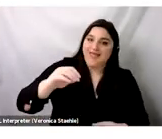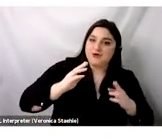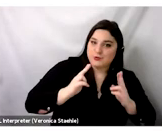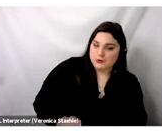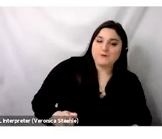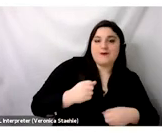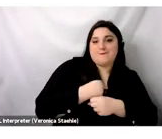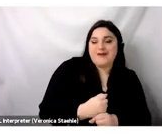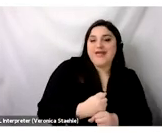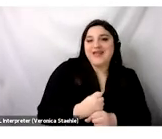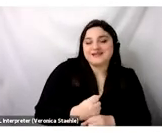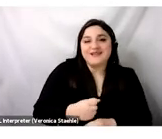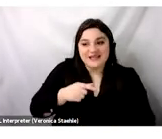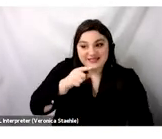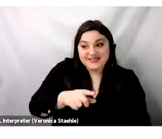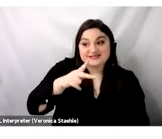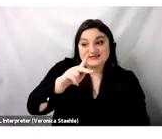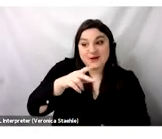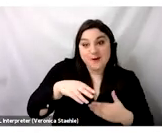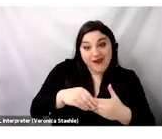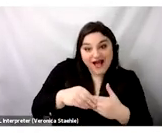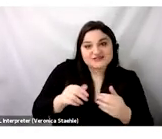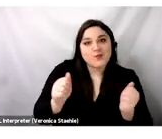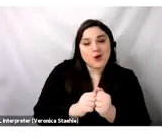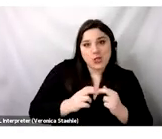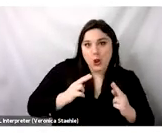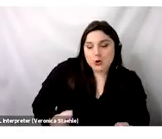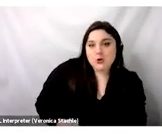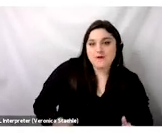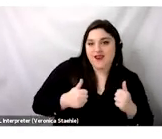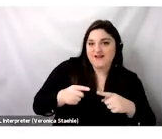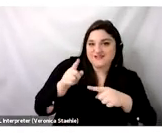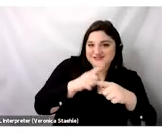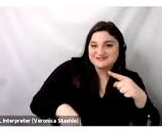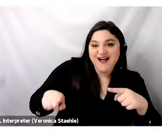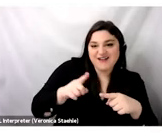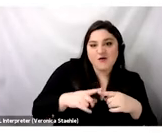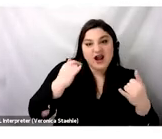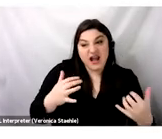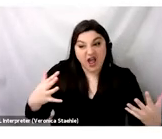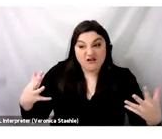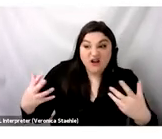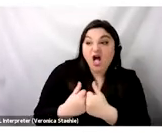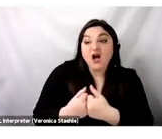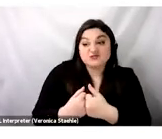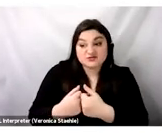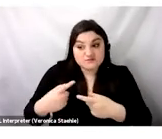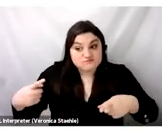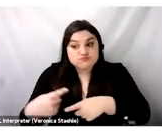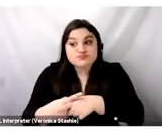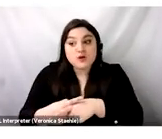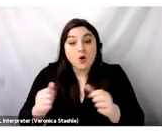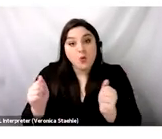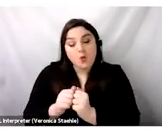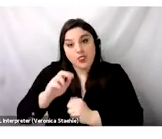linear life cycle, right? Just colliding into Earth's natural cycles. So